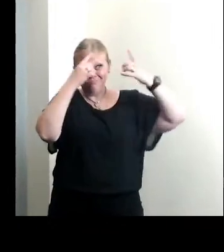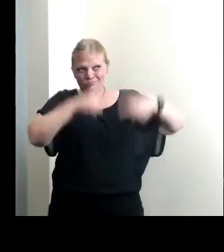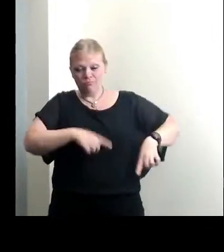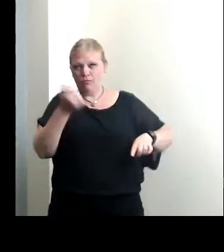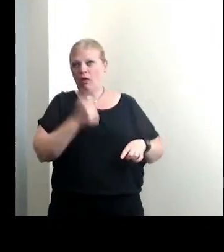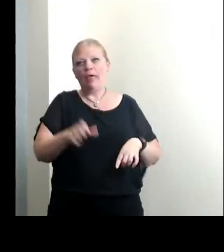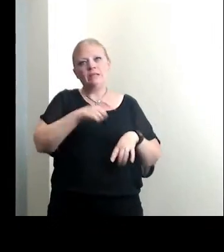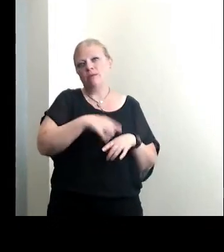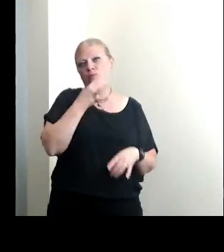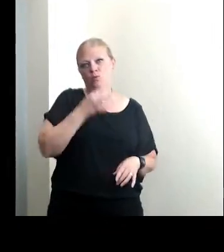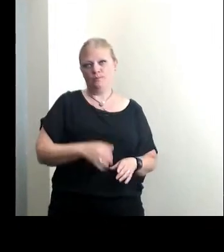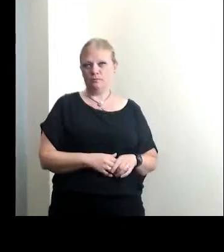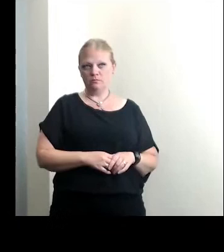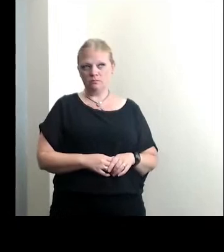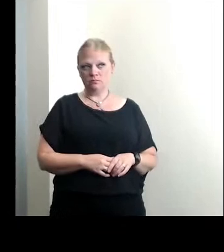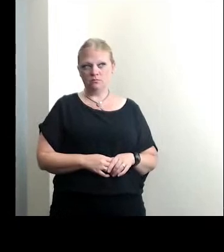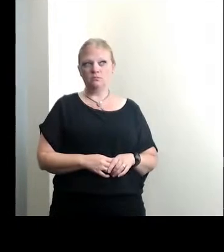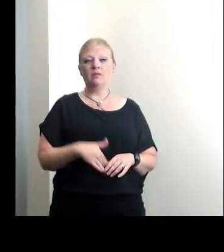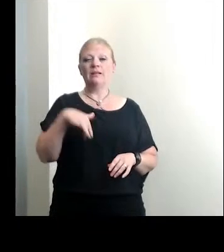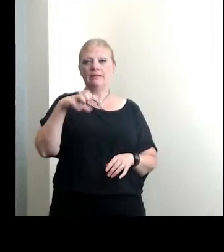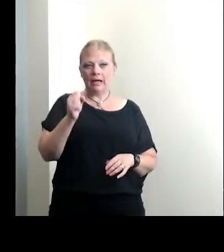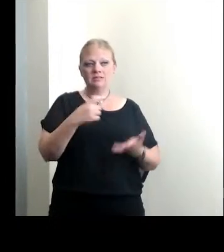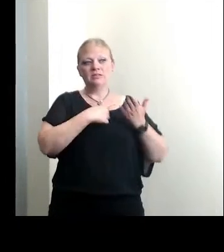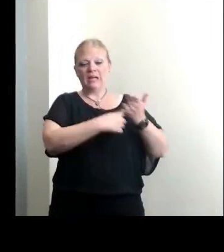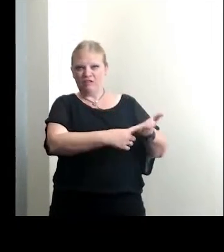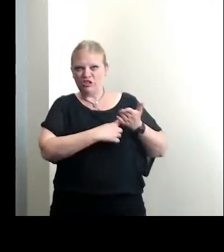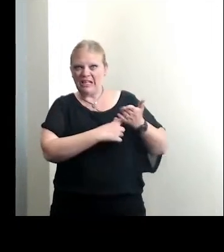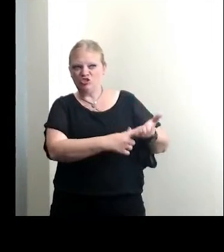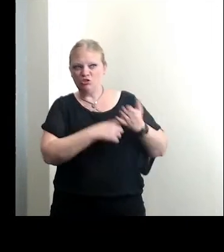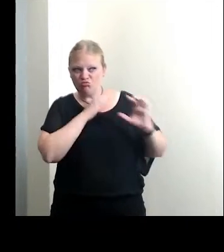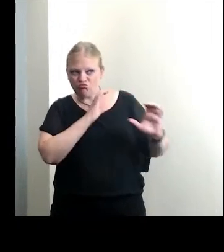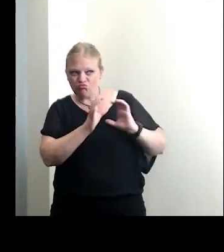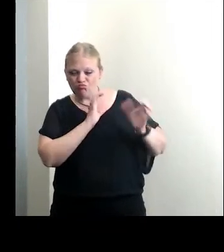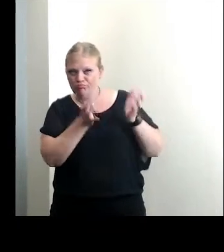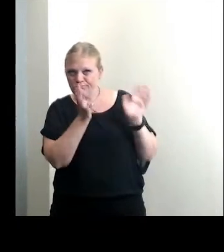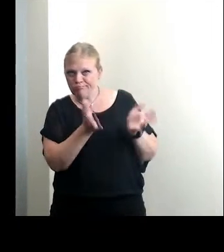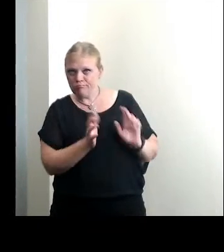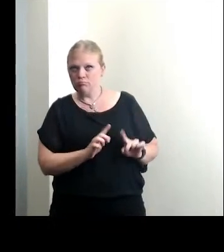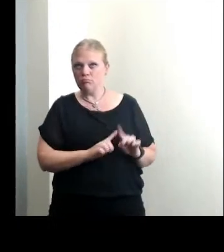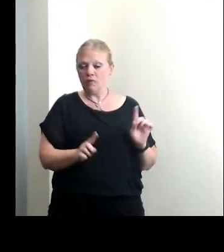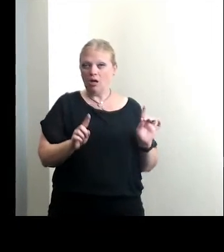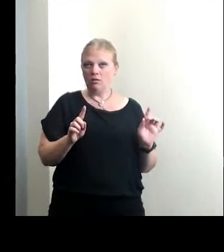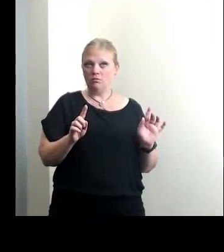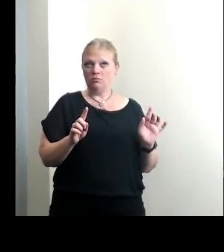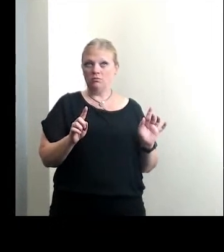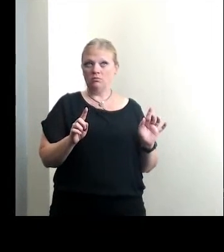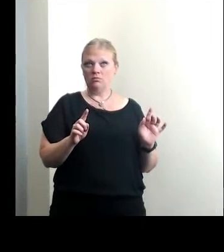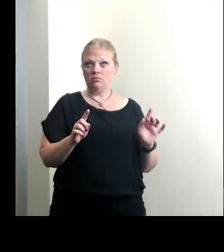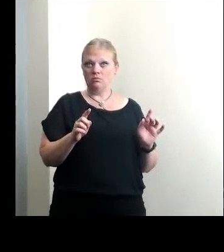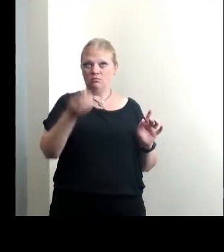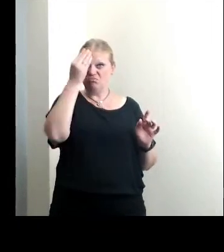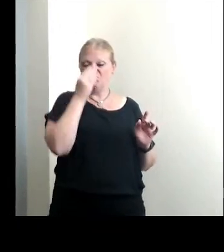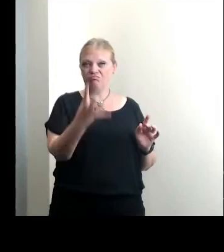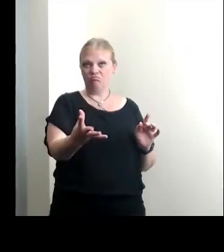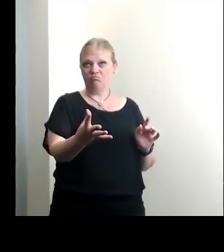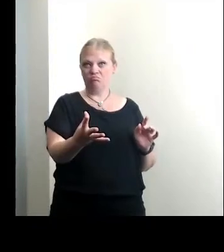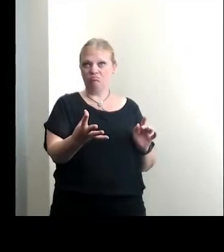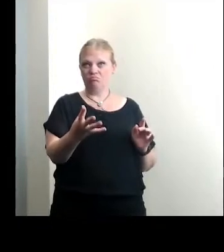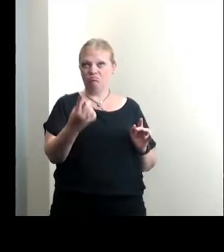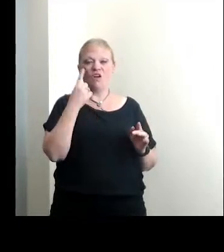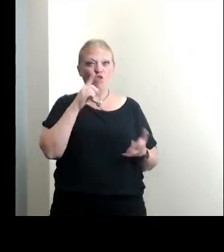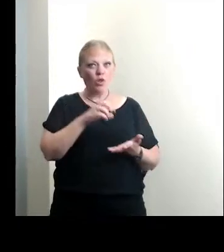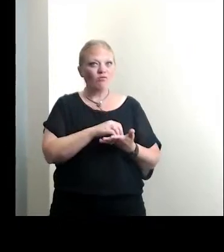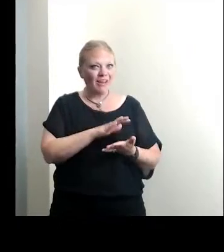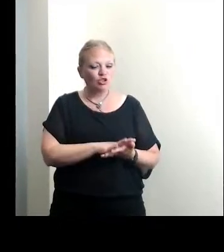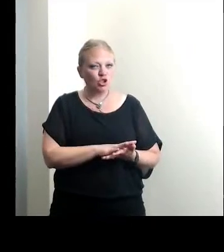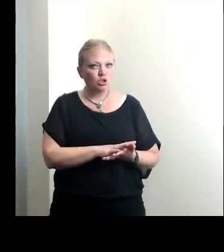soon. There are conversations going on. But I do want to put out for the record, because there's been